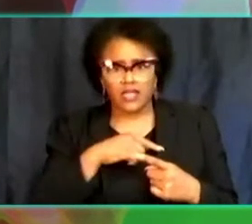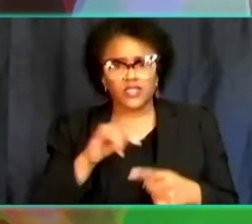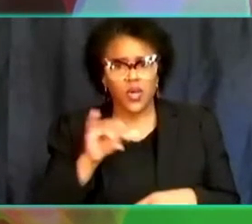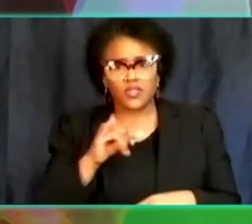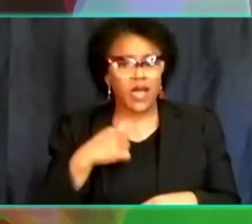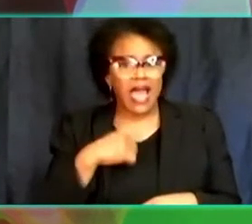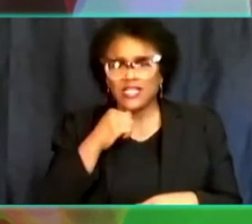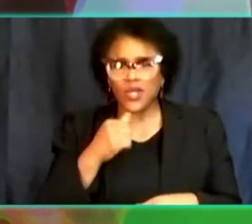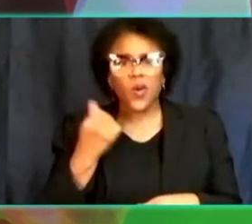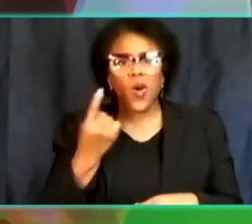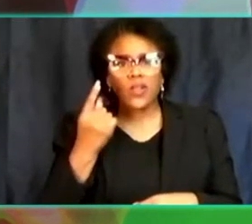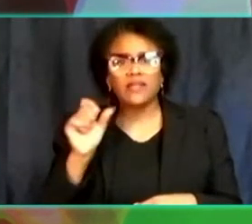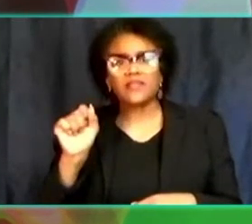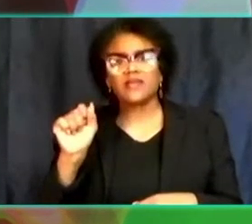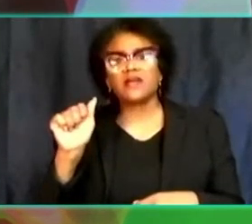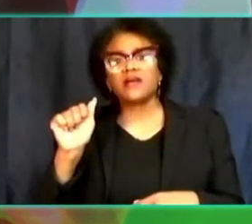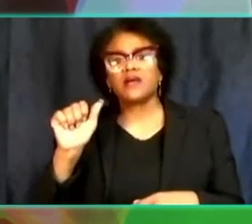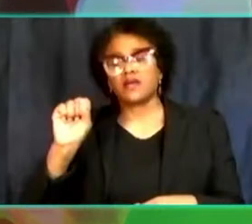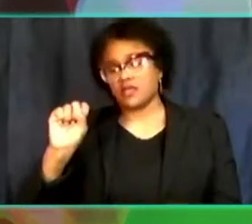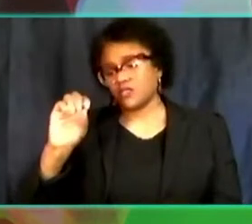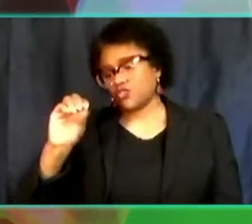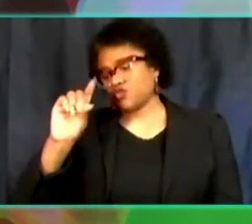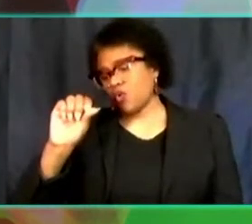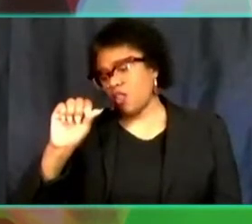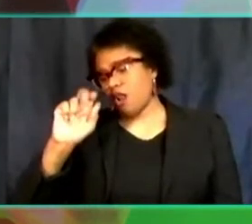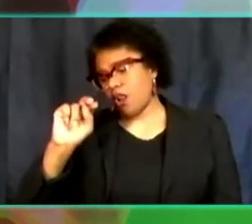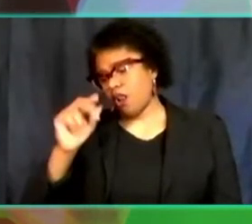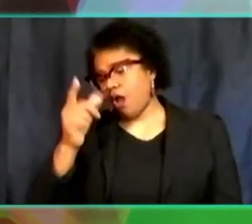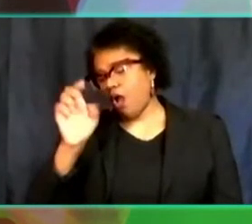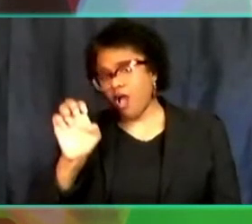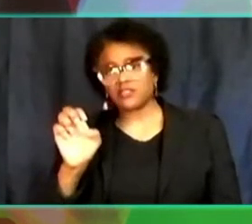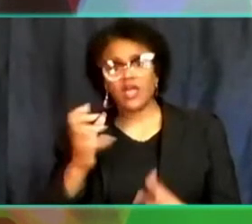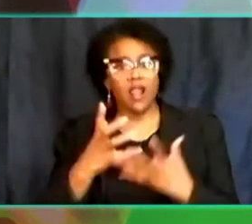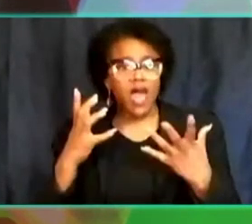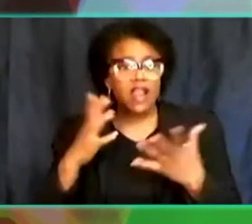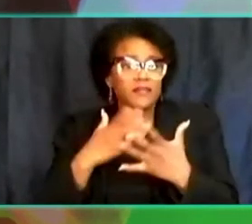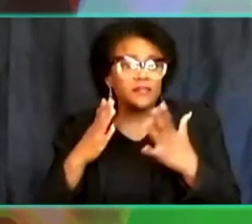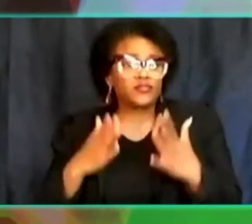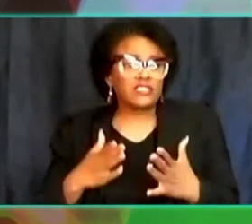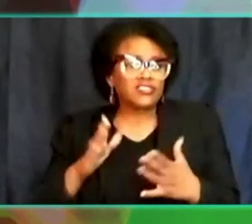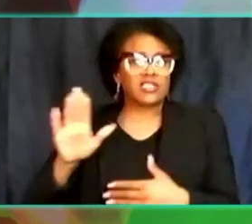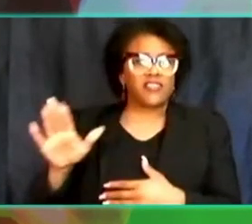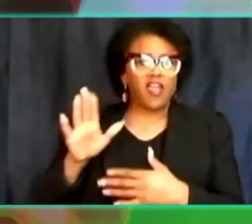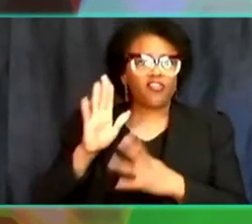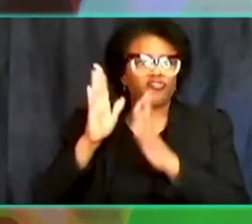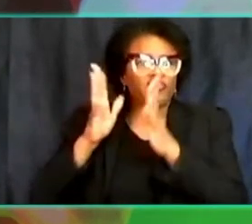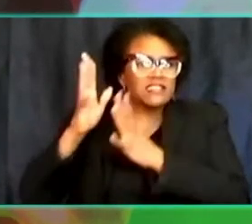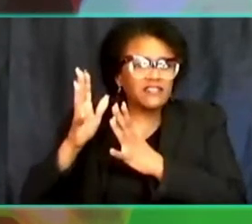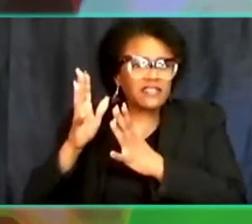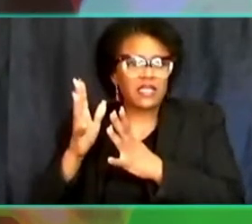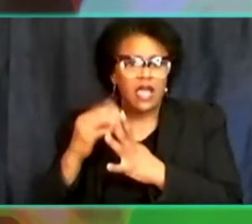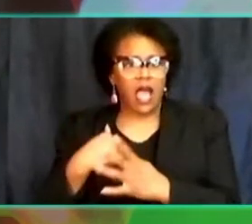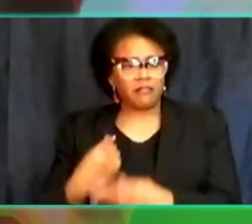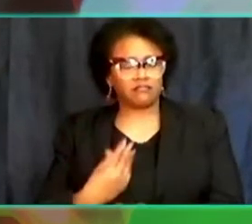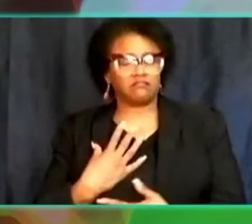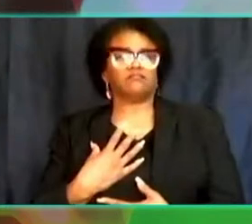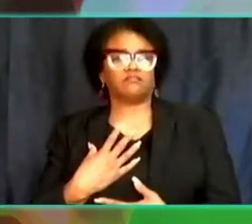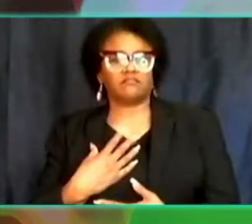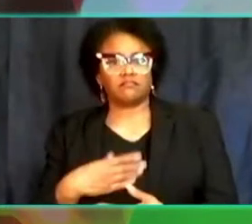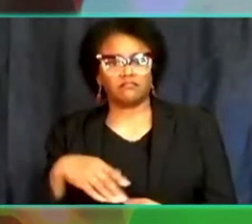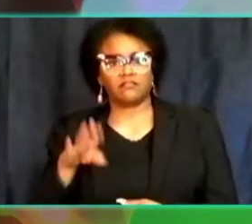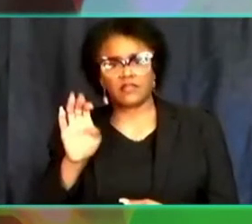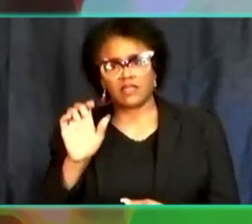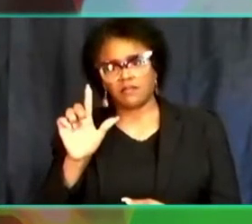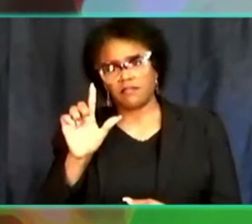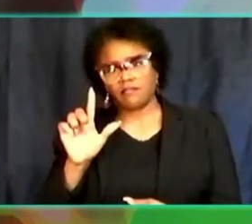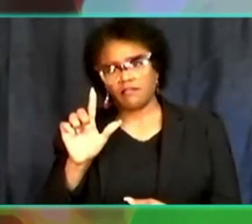just Solange, like a lot, I'm very inspired by a lot of musicians and their creativity. Bell Hooks, Rest in